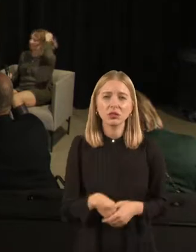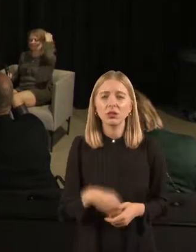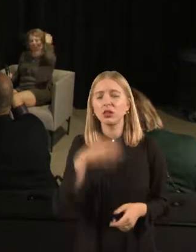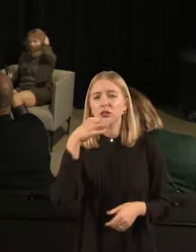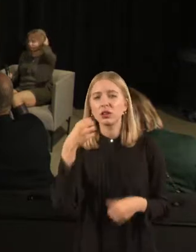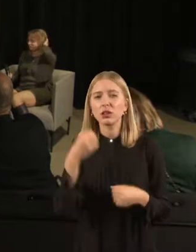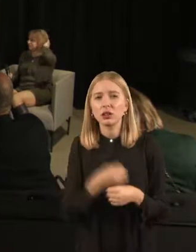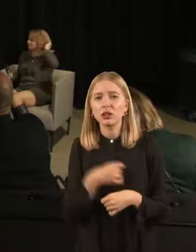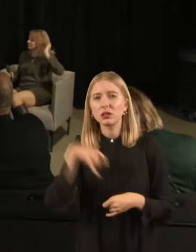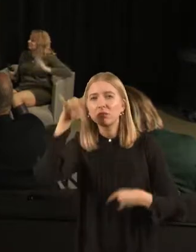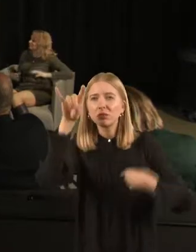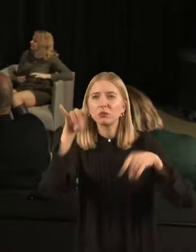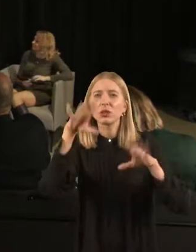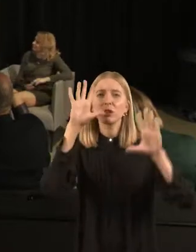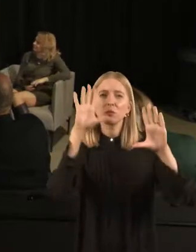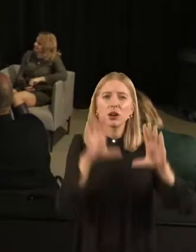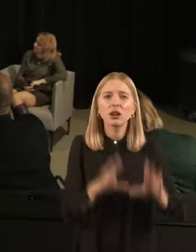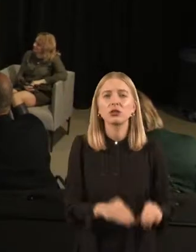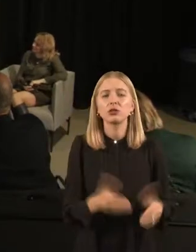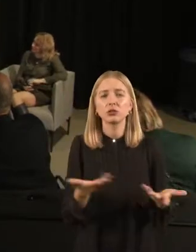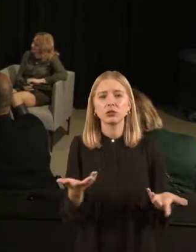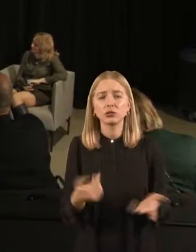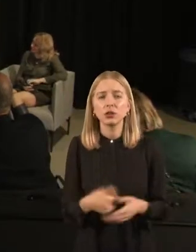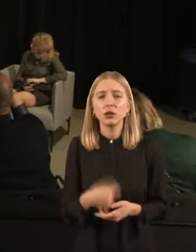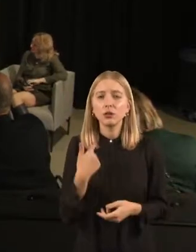last week, and we talked